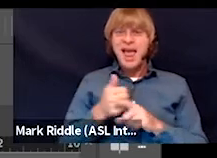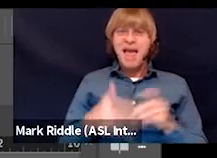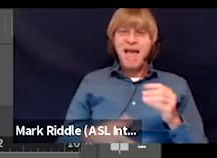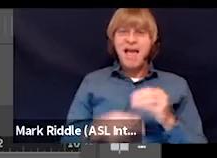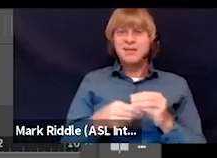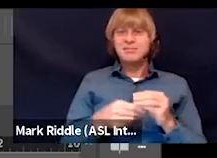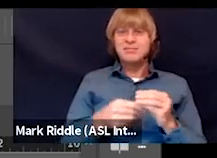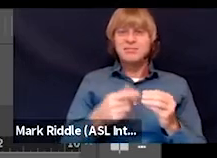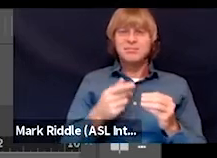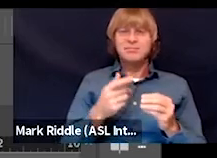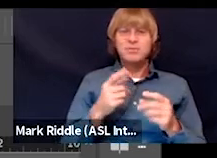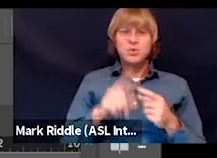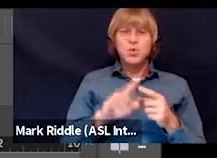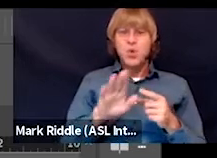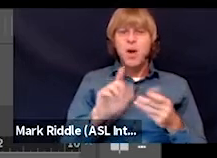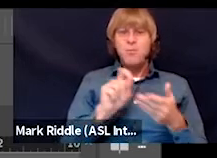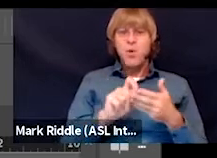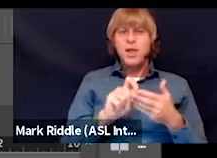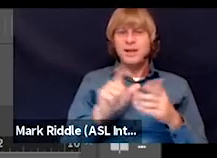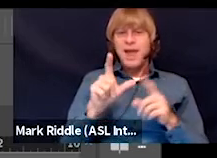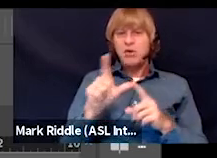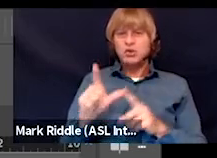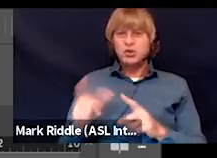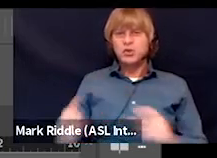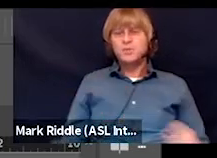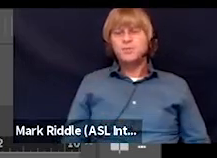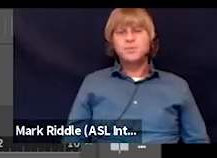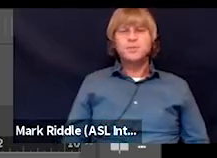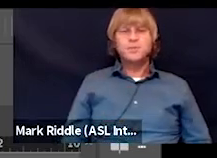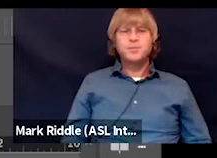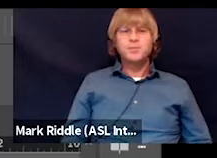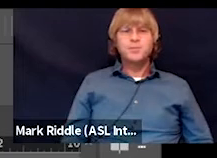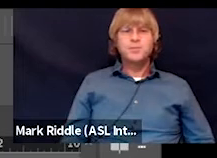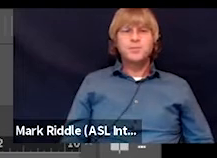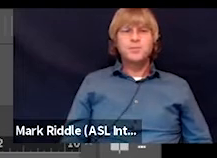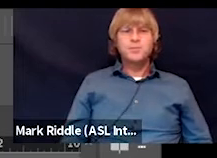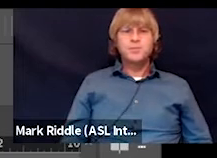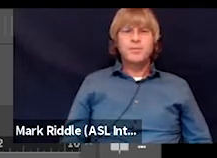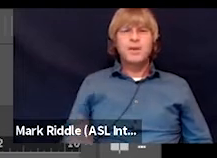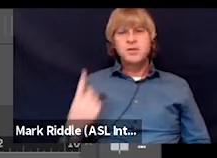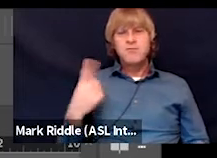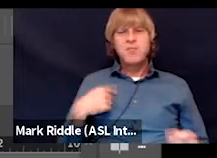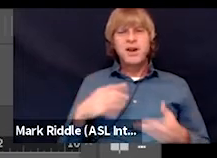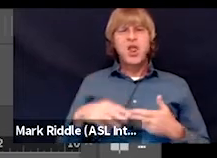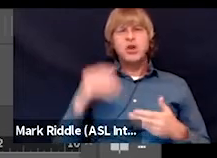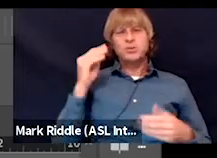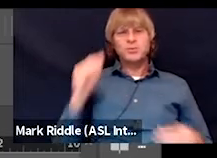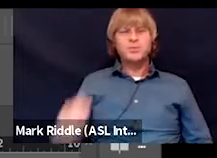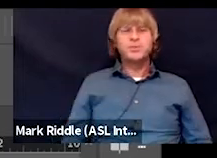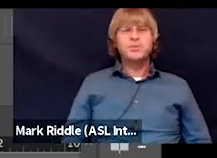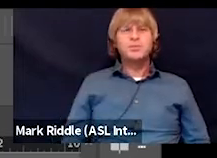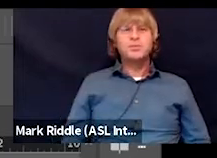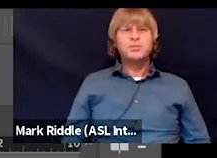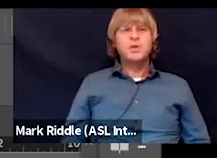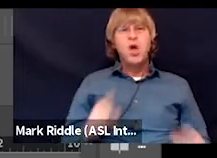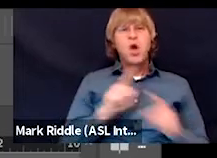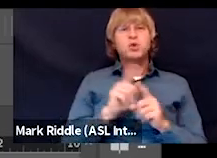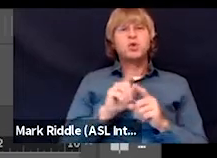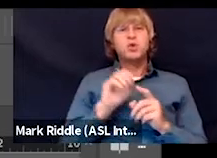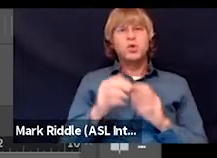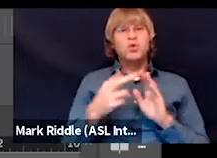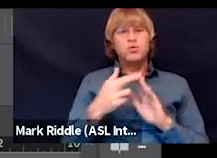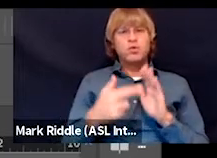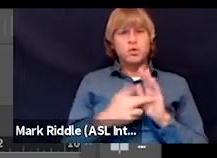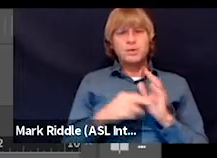it to your bullet characters. Something for me to learn. You can also put rules